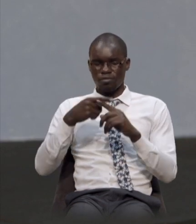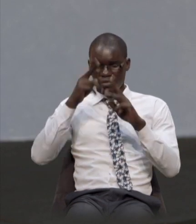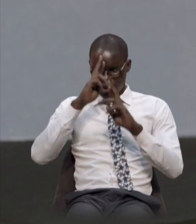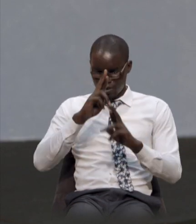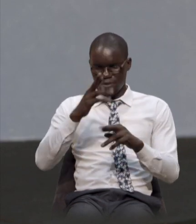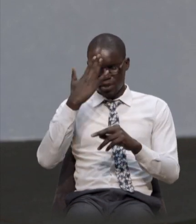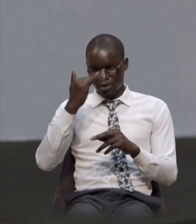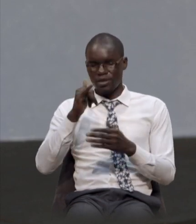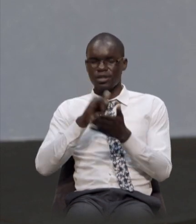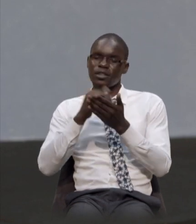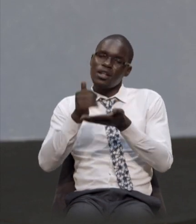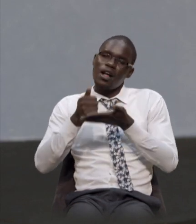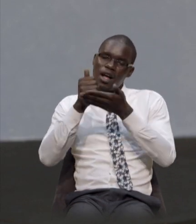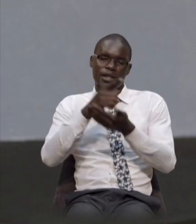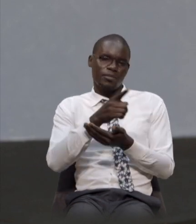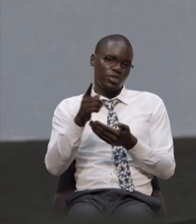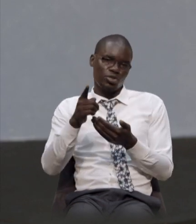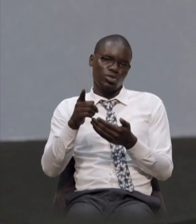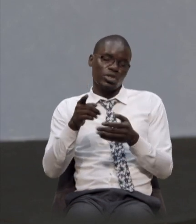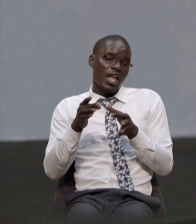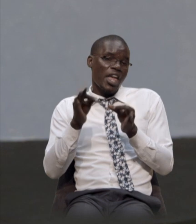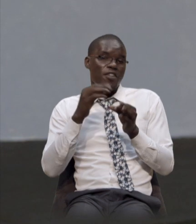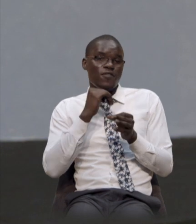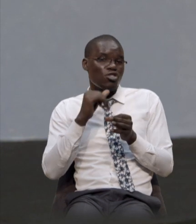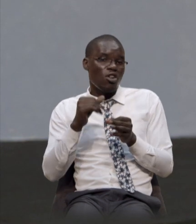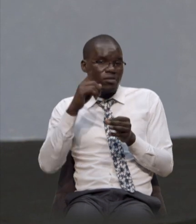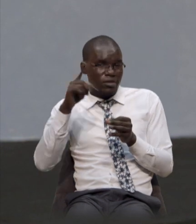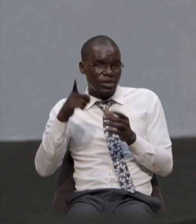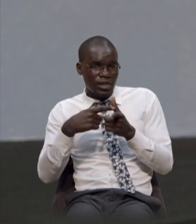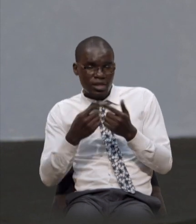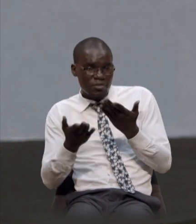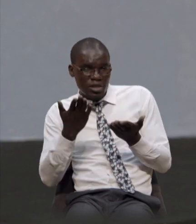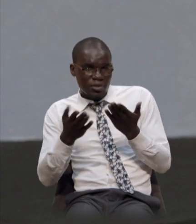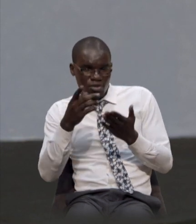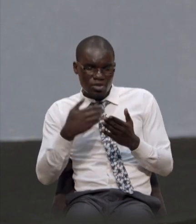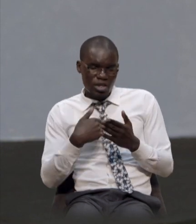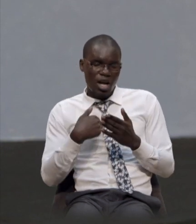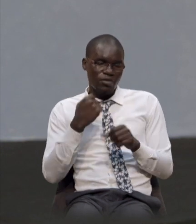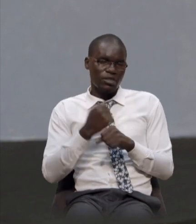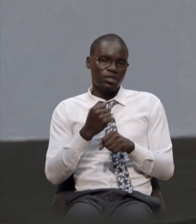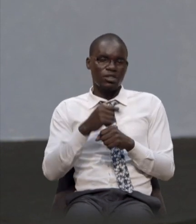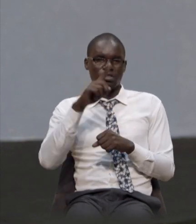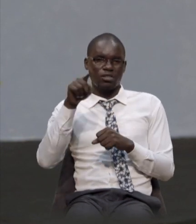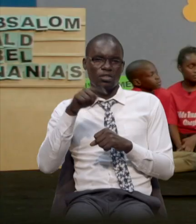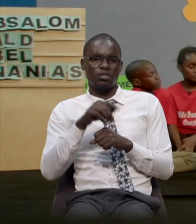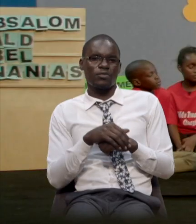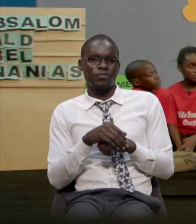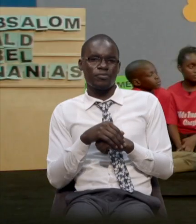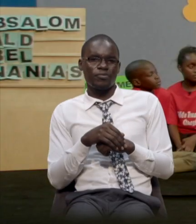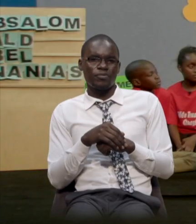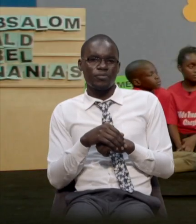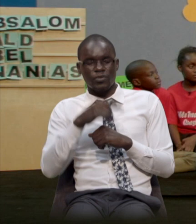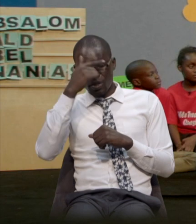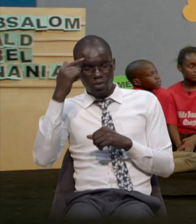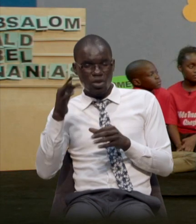because that is helping you. And if you're not corrected, then you can do a mess the way Eli's boys did. And